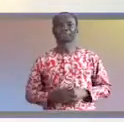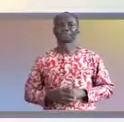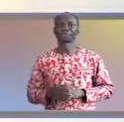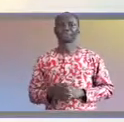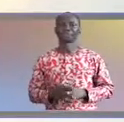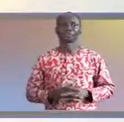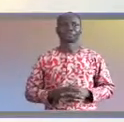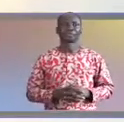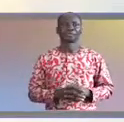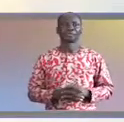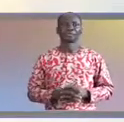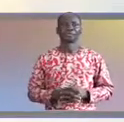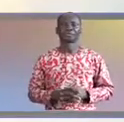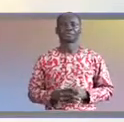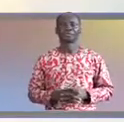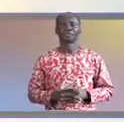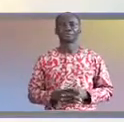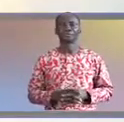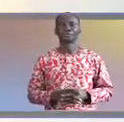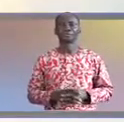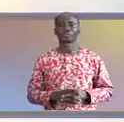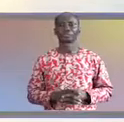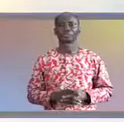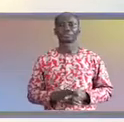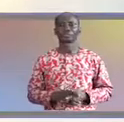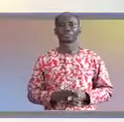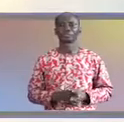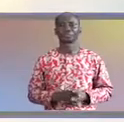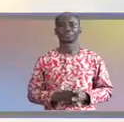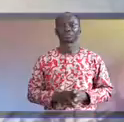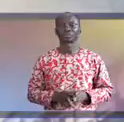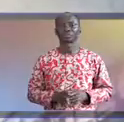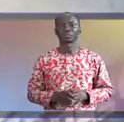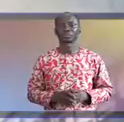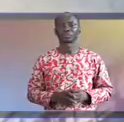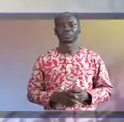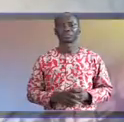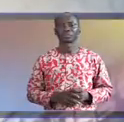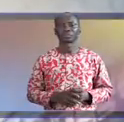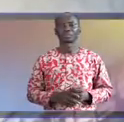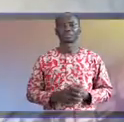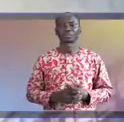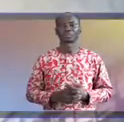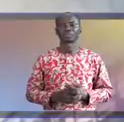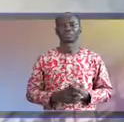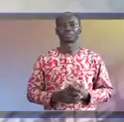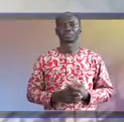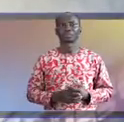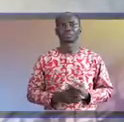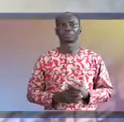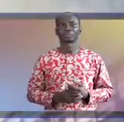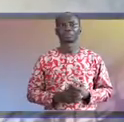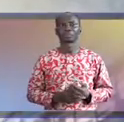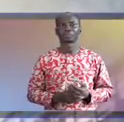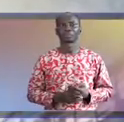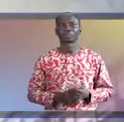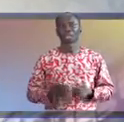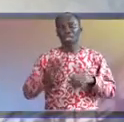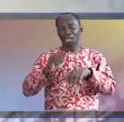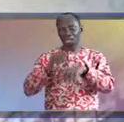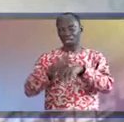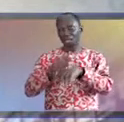me semeka pi se yohane esubo no okansem befa ho a ebe boa yen din akode e toso miensa no